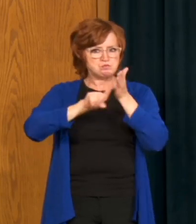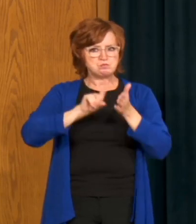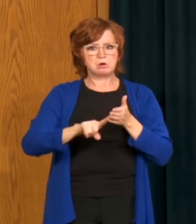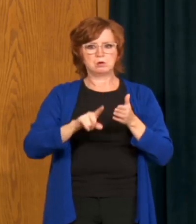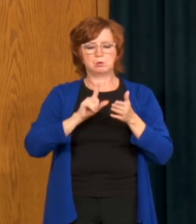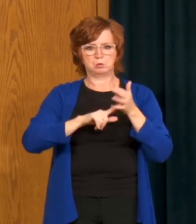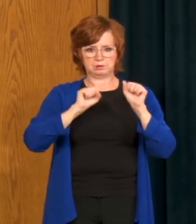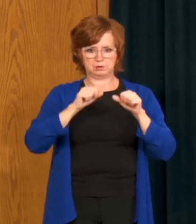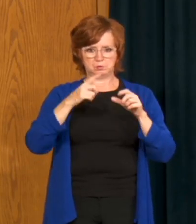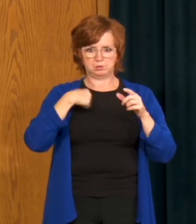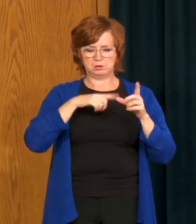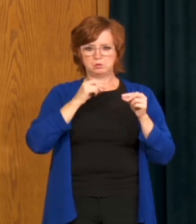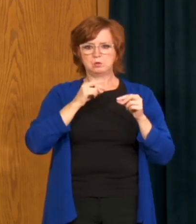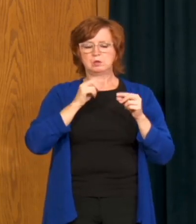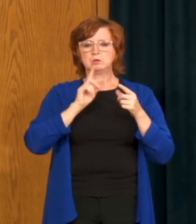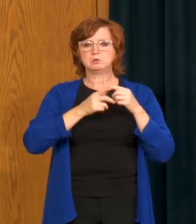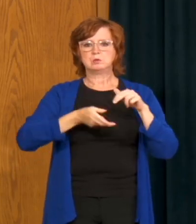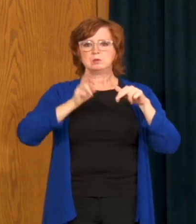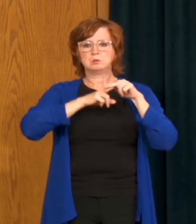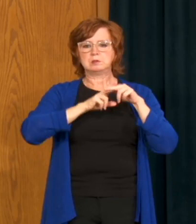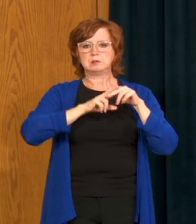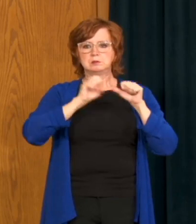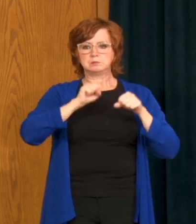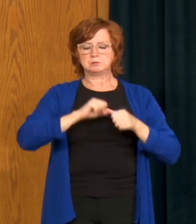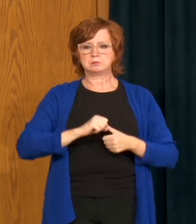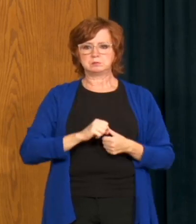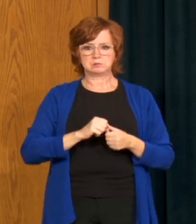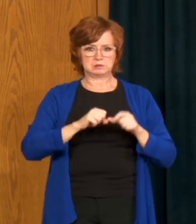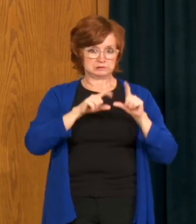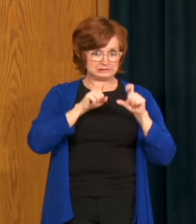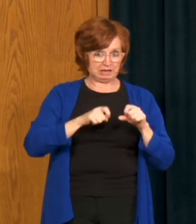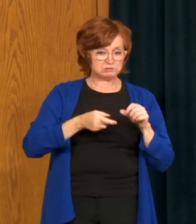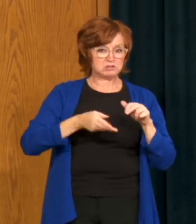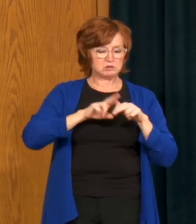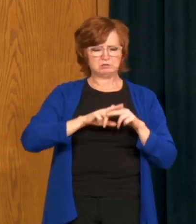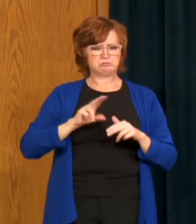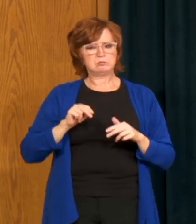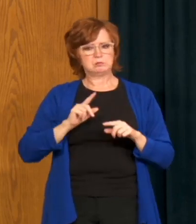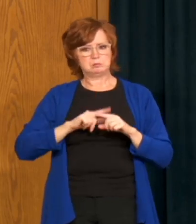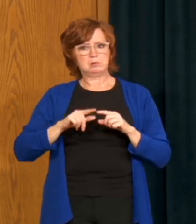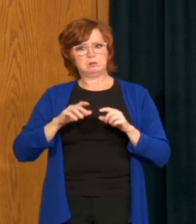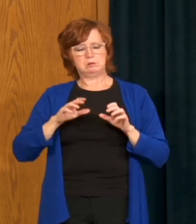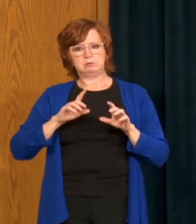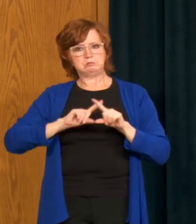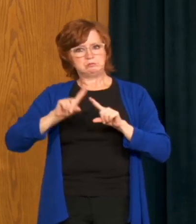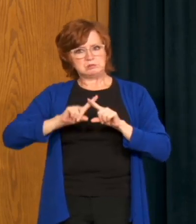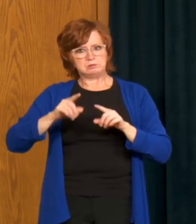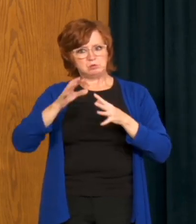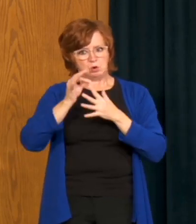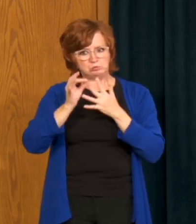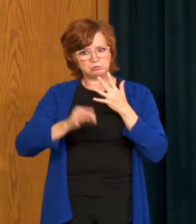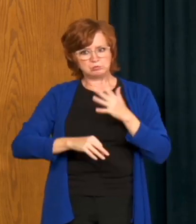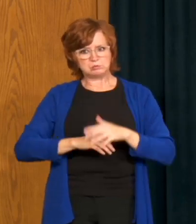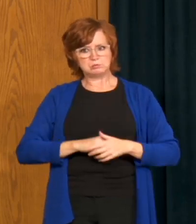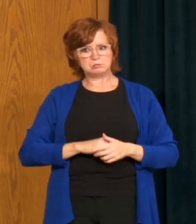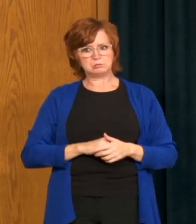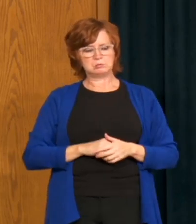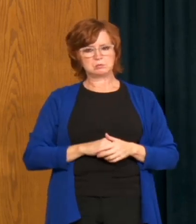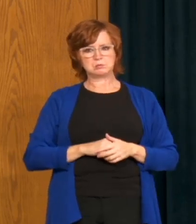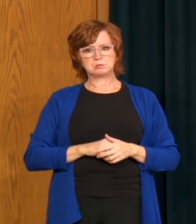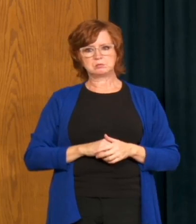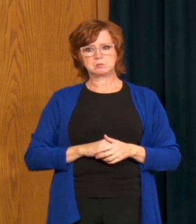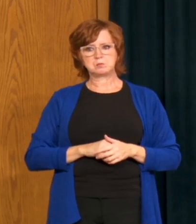necessarily increase the number of tests that are done, but increase our capacity of testing so that these individuals, and this would be able